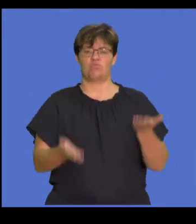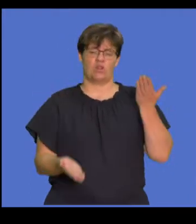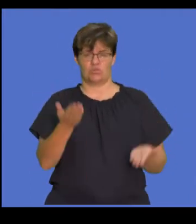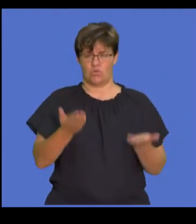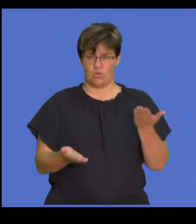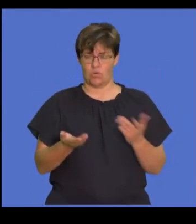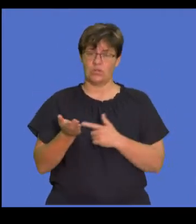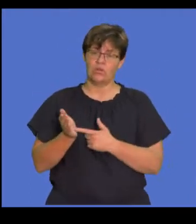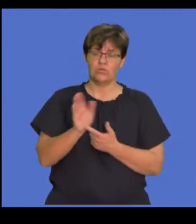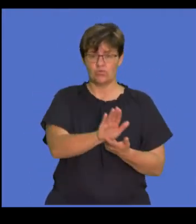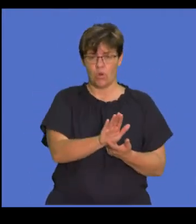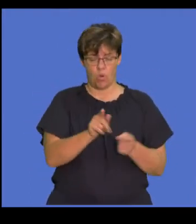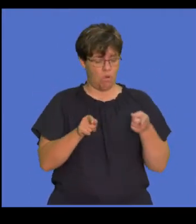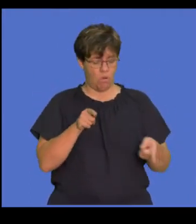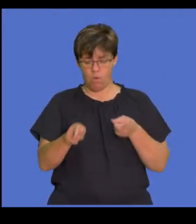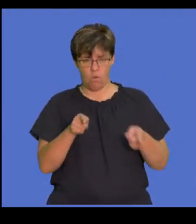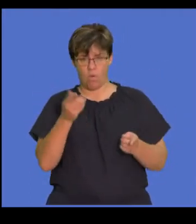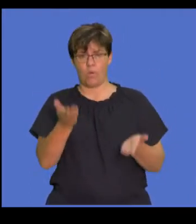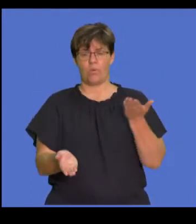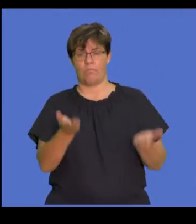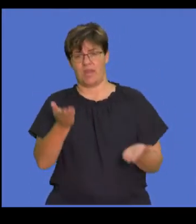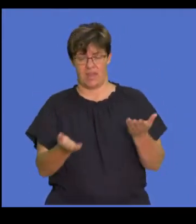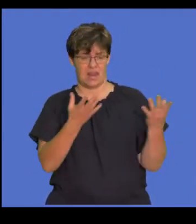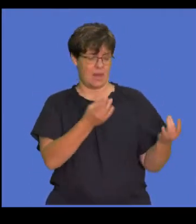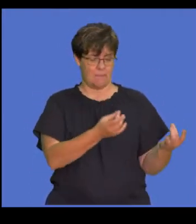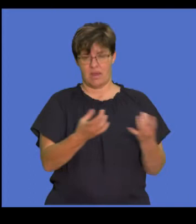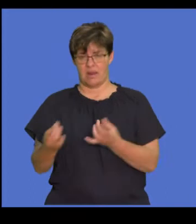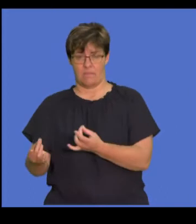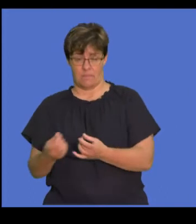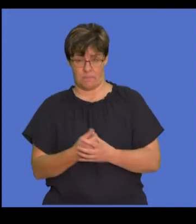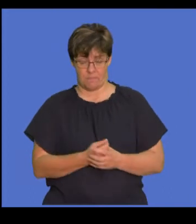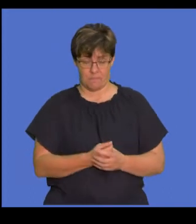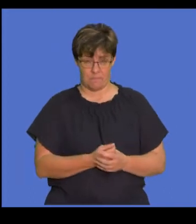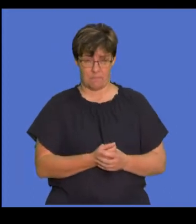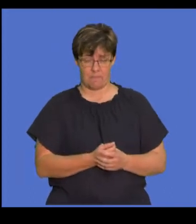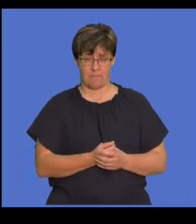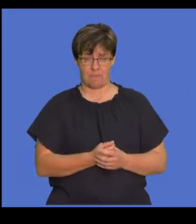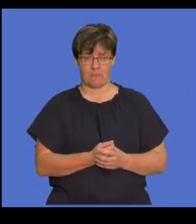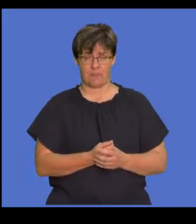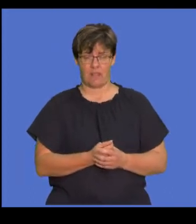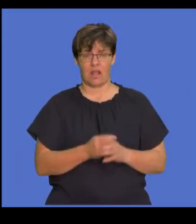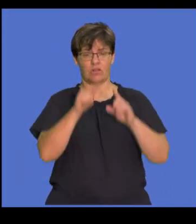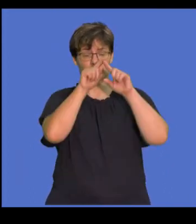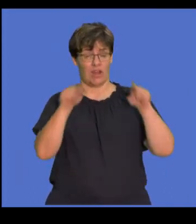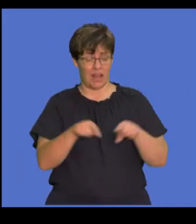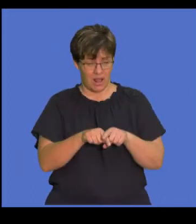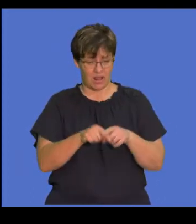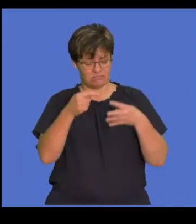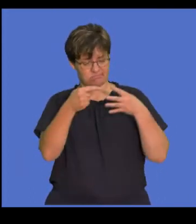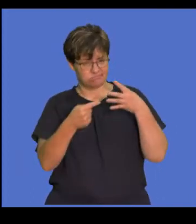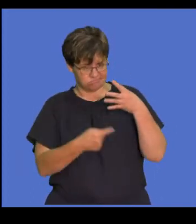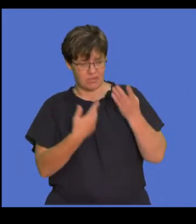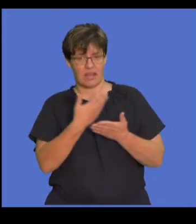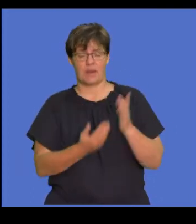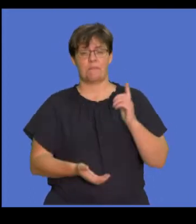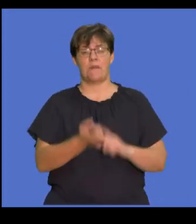that shows a comparison between 2 numbers? Now, the following triangles can be used to